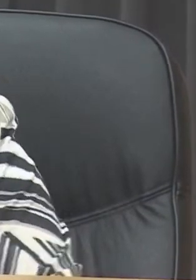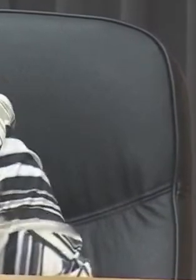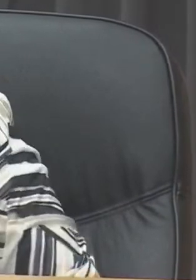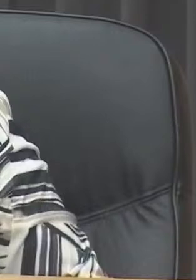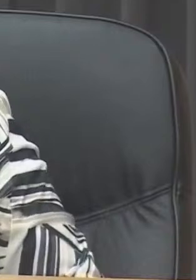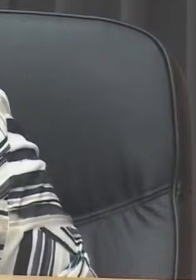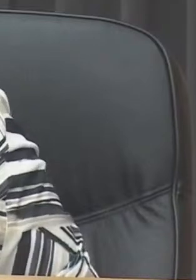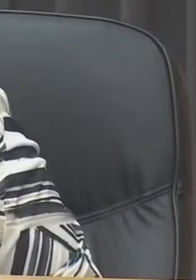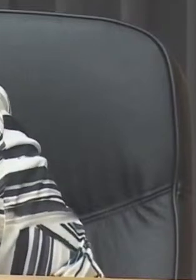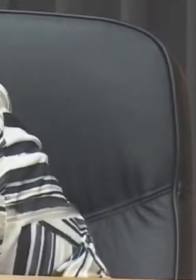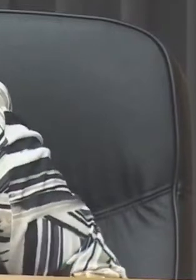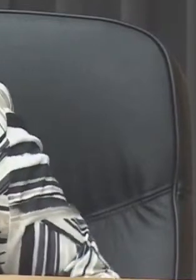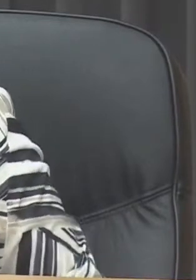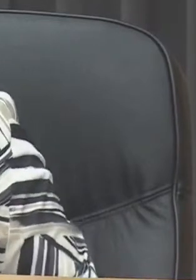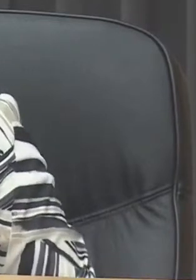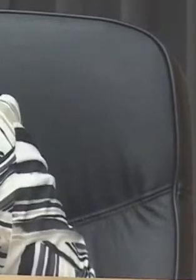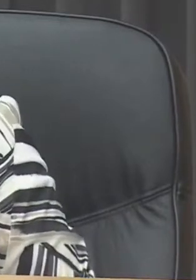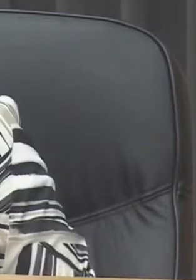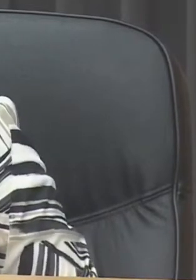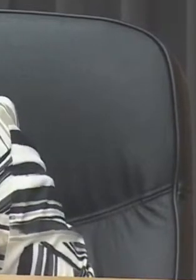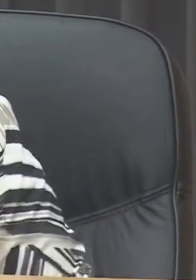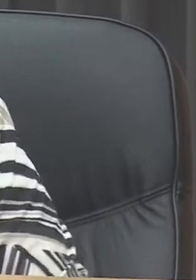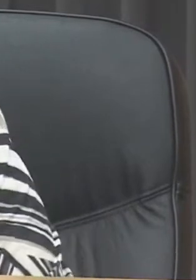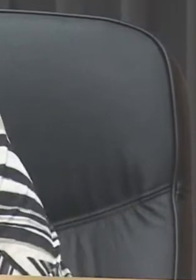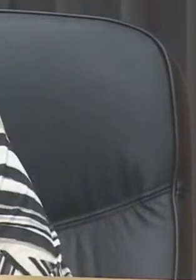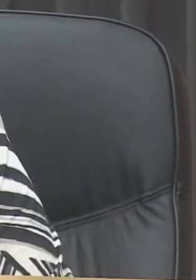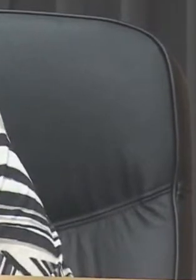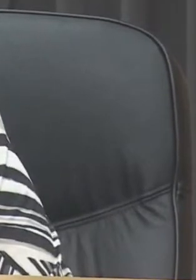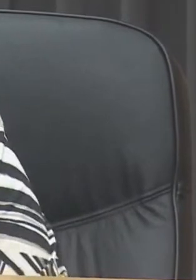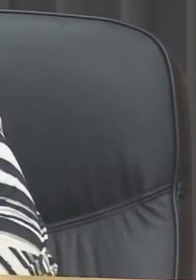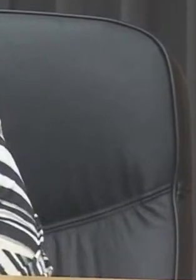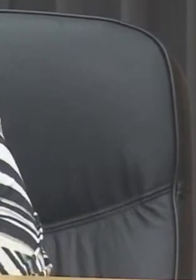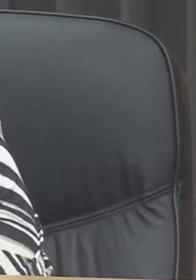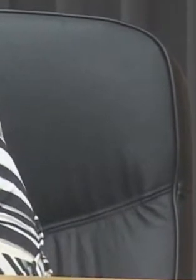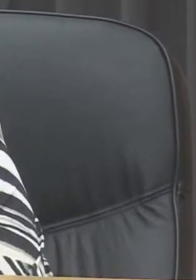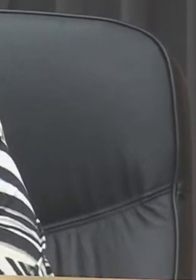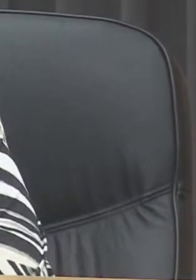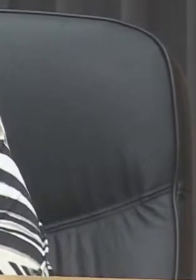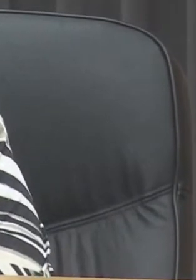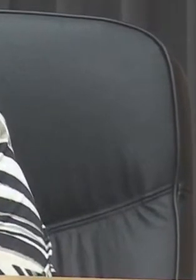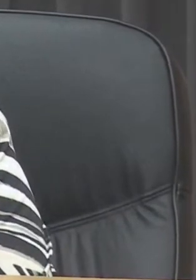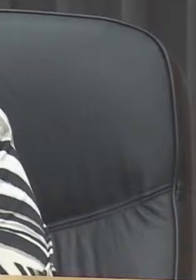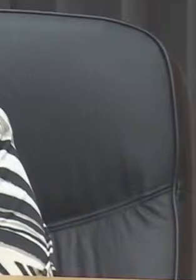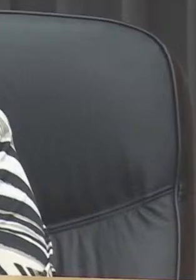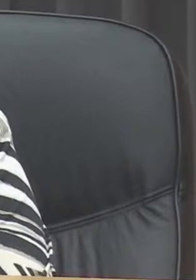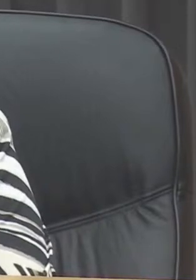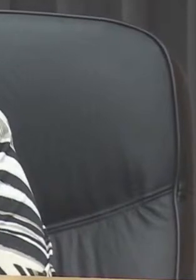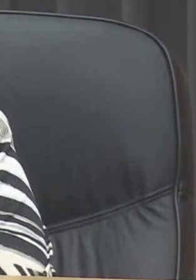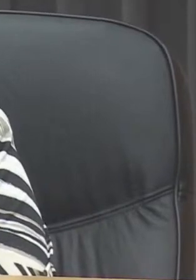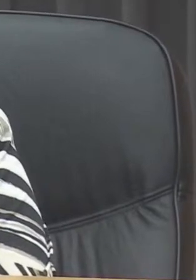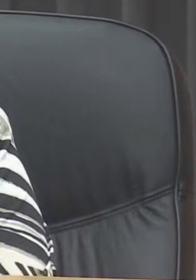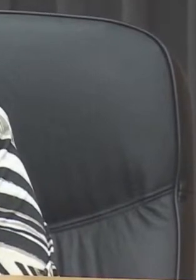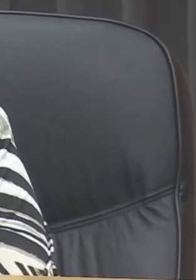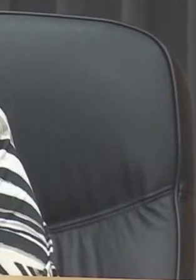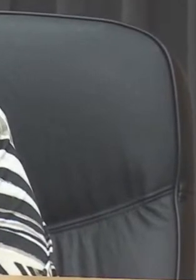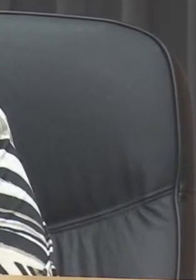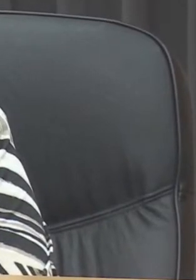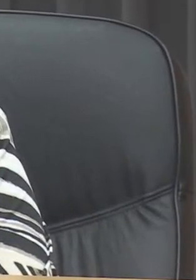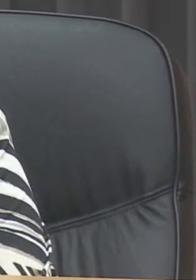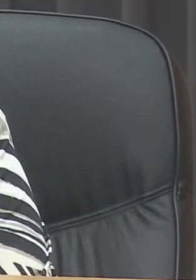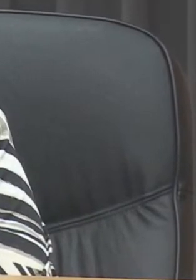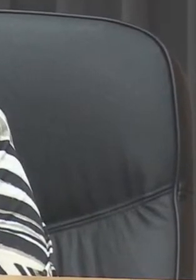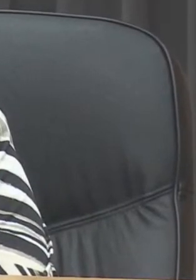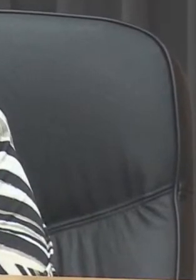the virus. Firm restrictions have been needed to limit the spread of COVID-19. And